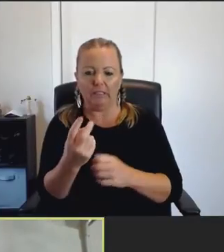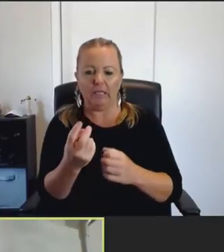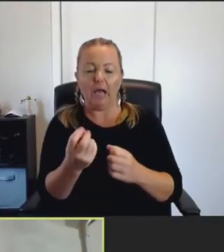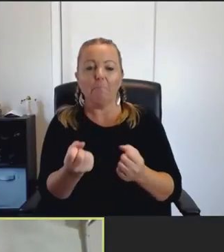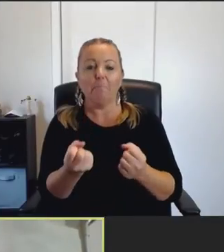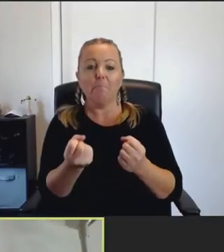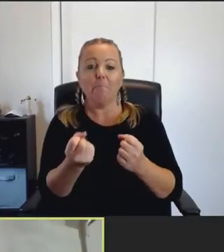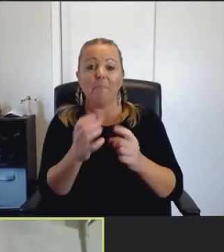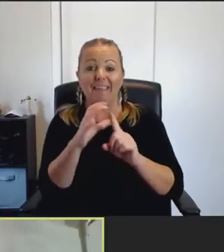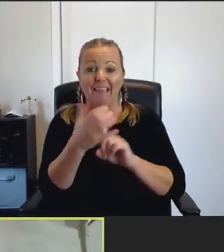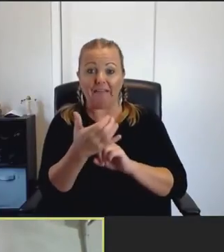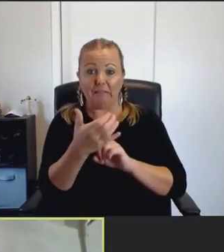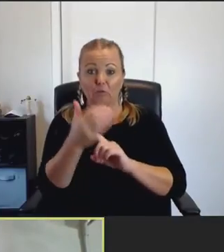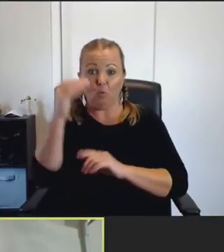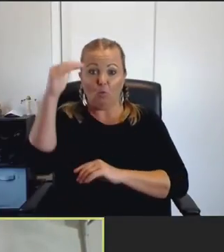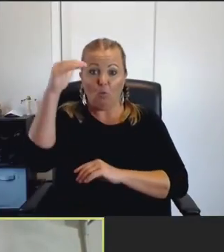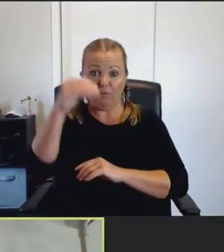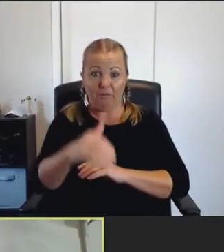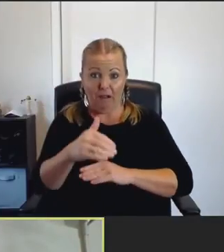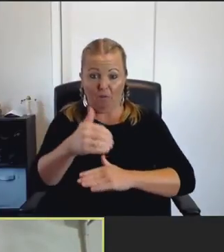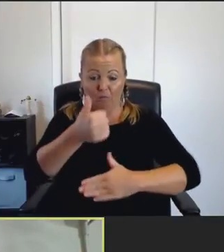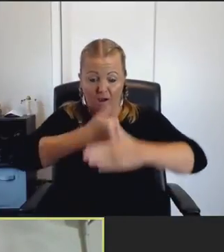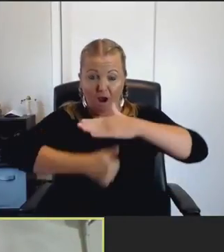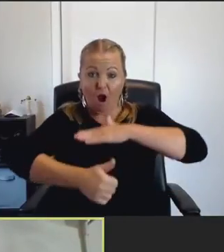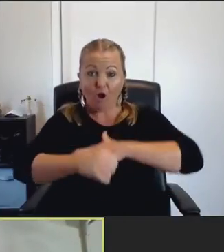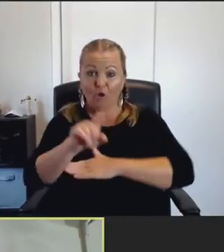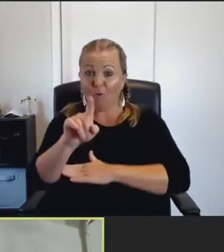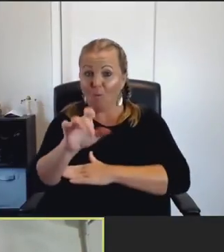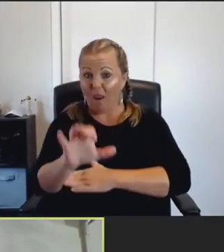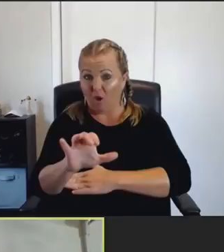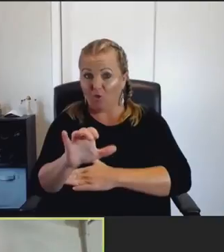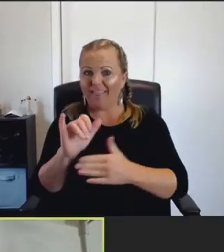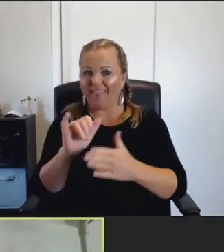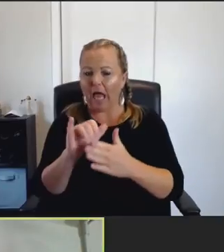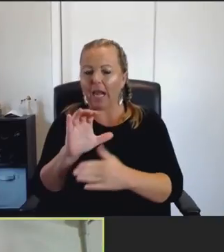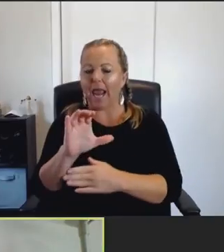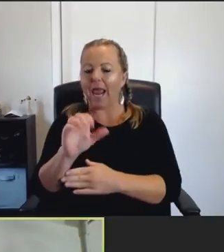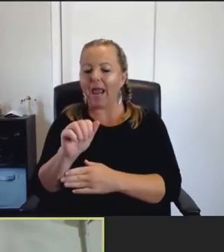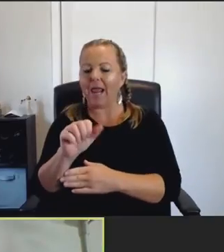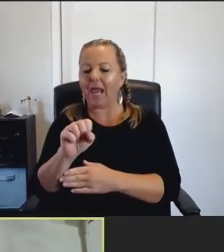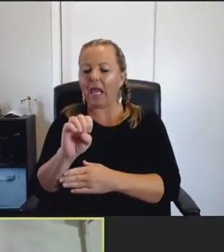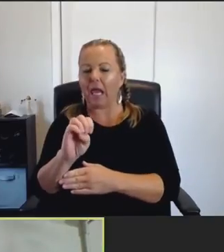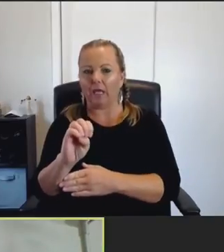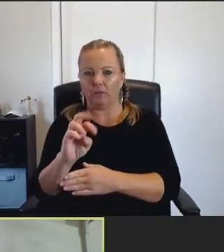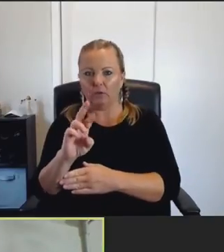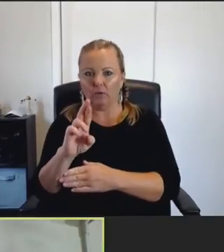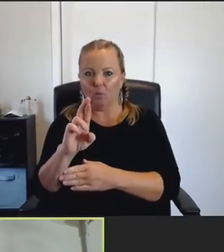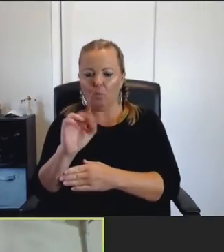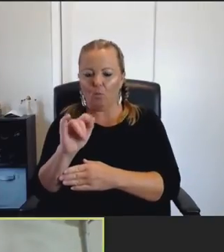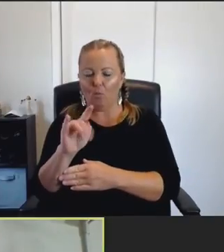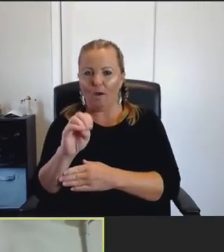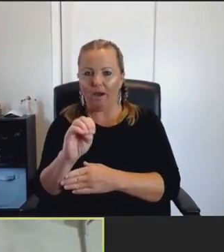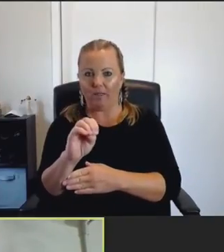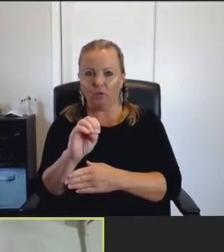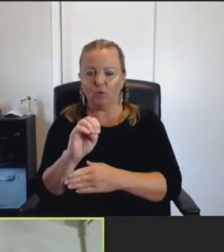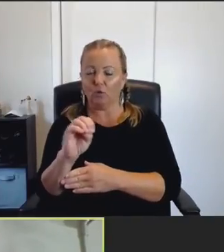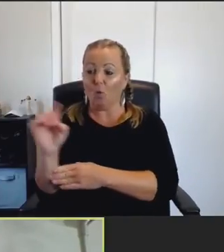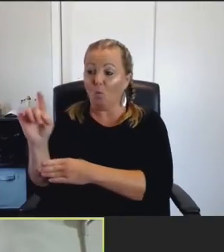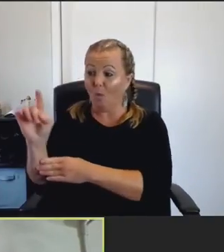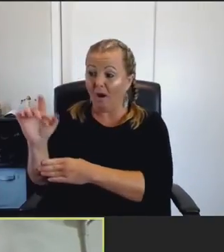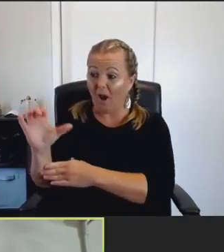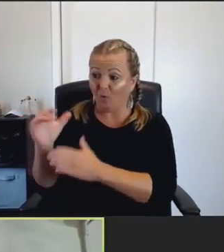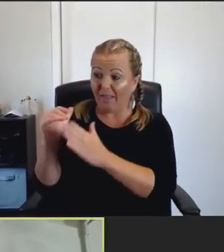cases below 100, below that case rate. So below 100 new cases per 100,000